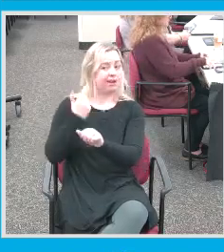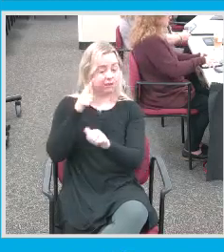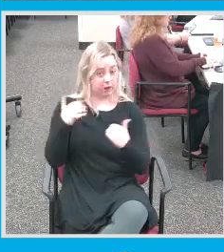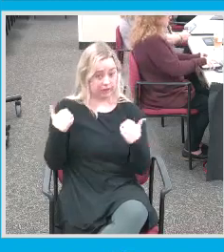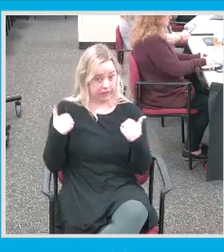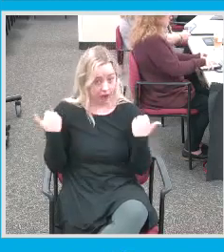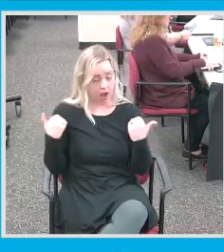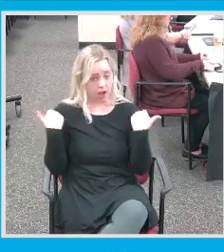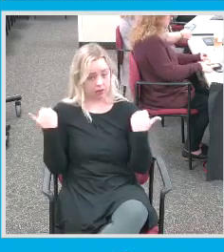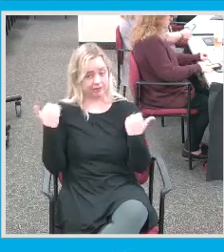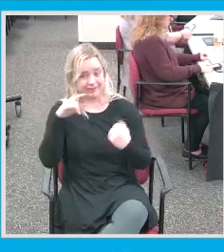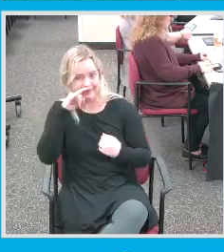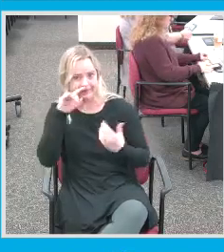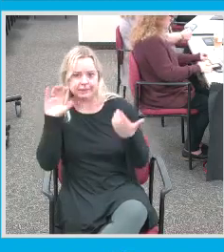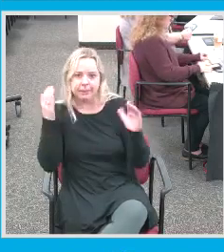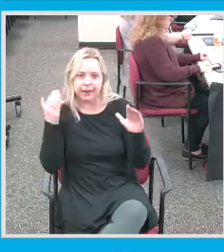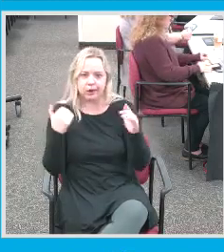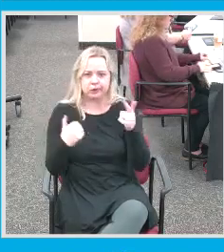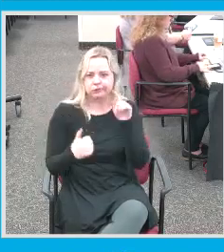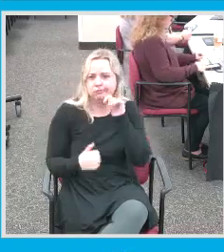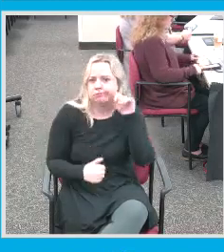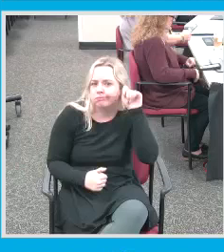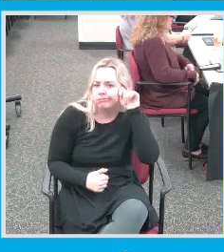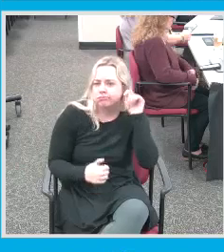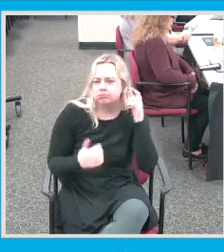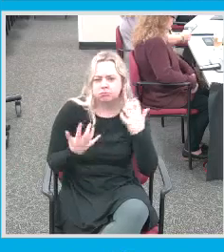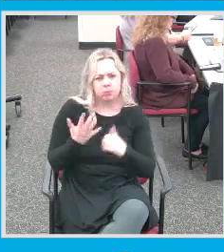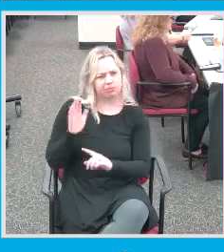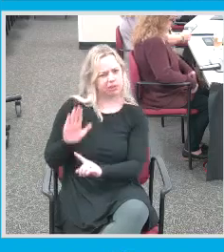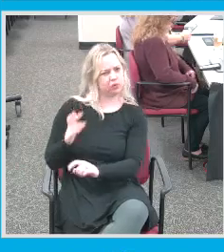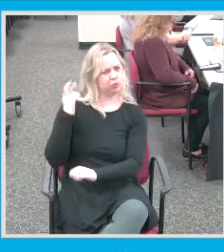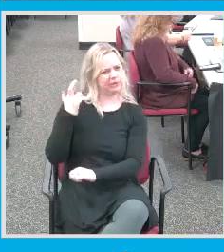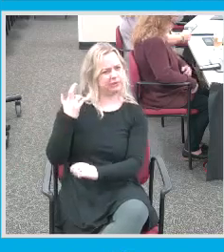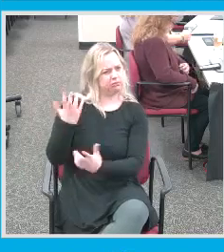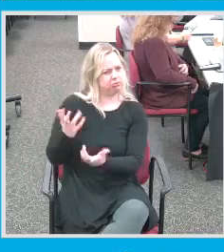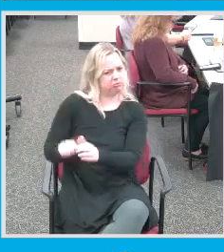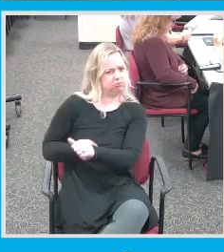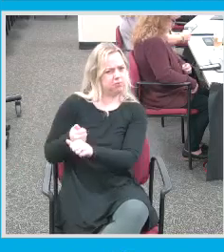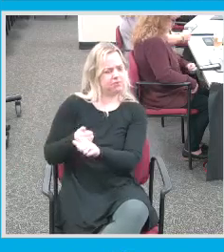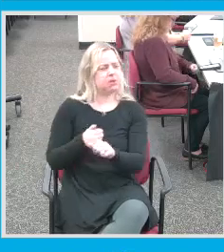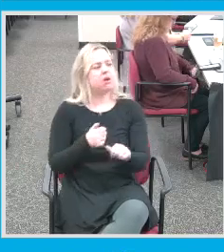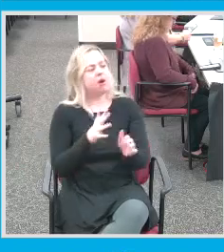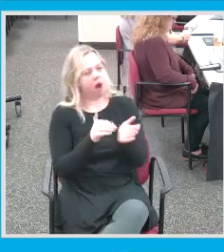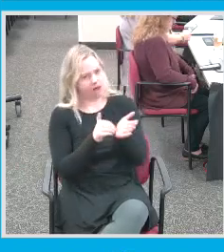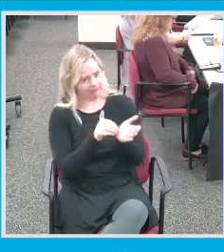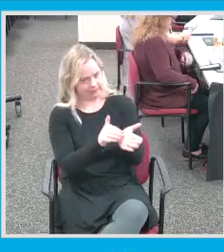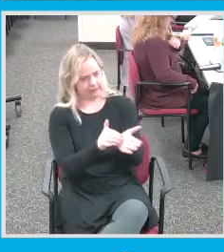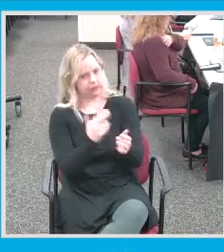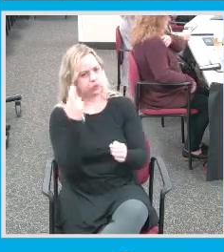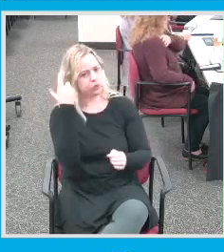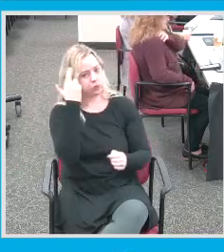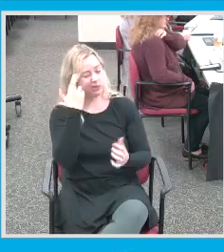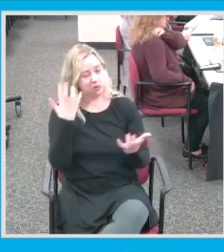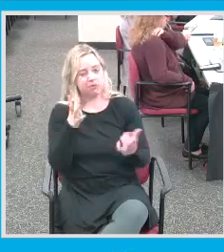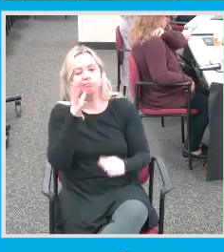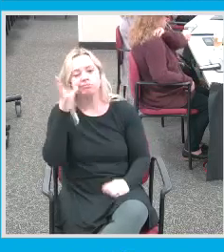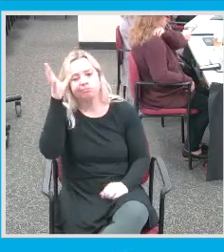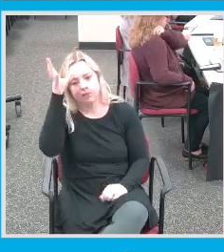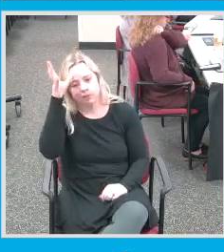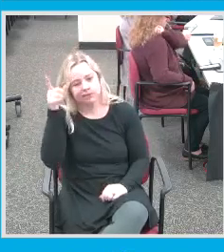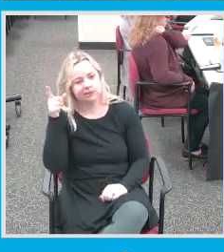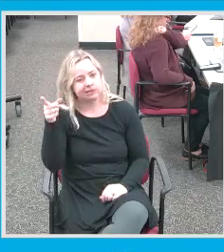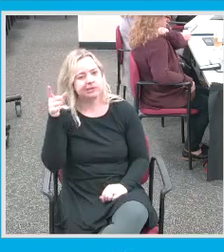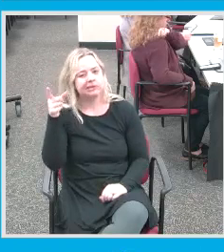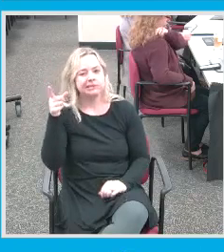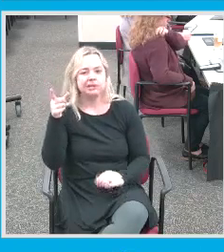know, the 17-year-olds? A lot of them all come back to that parental having challenges in the home